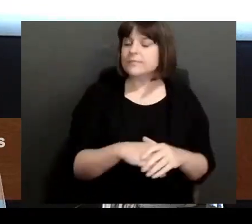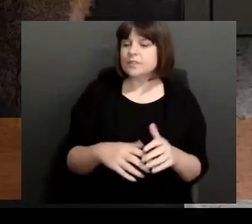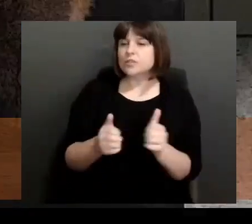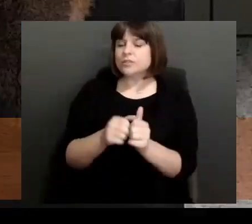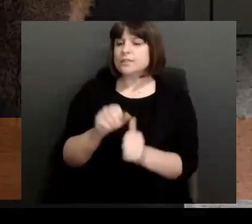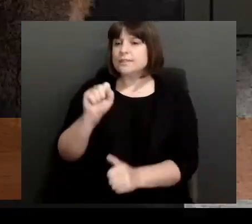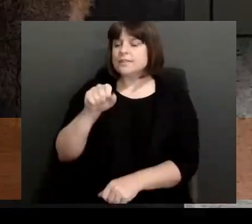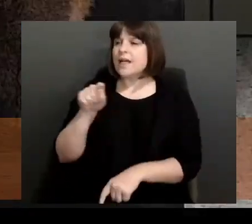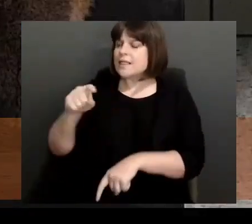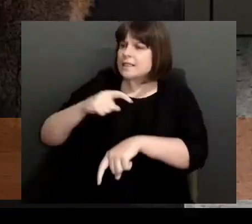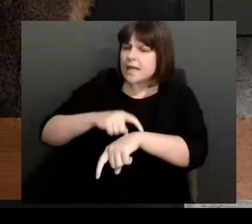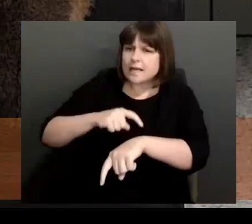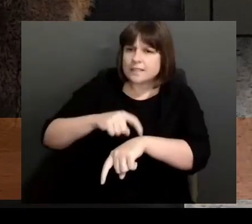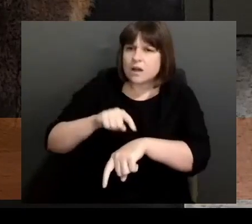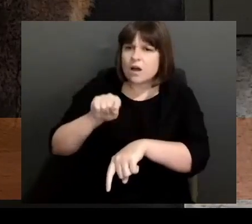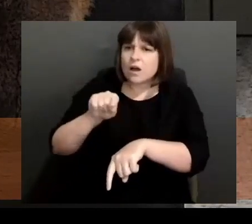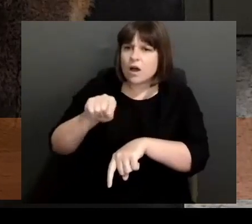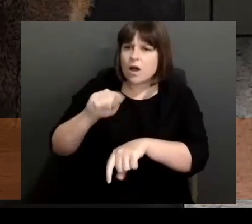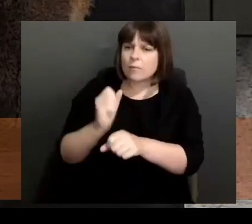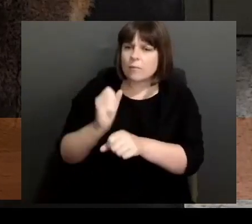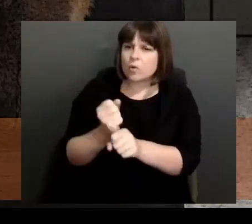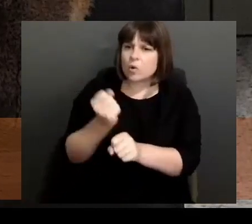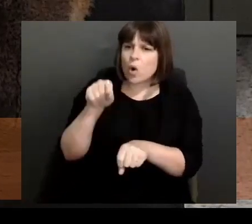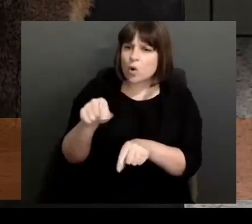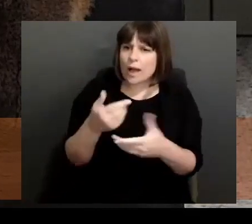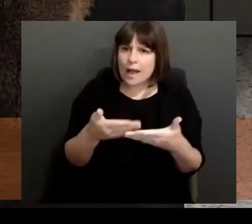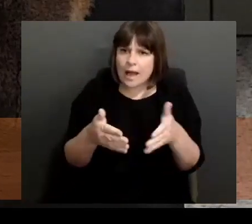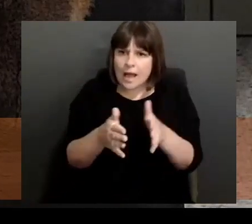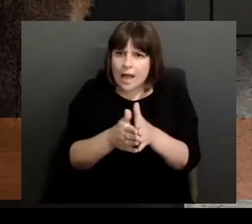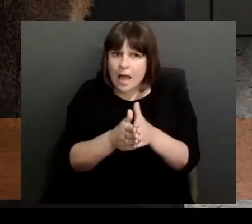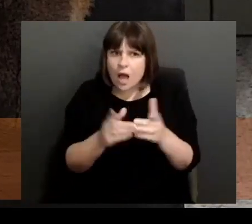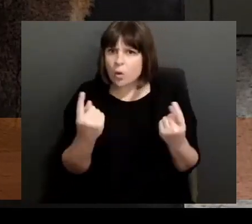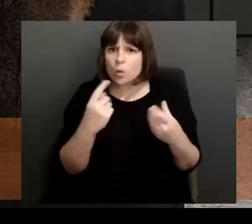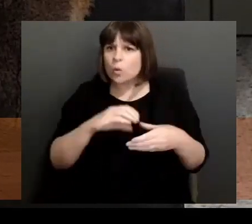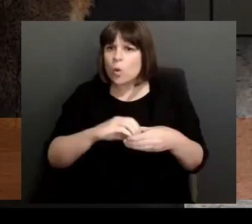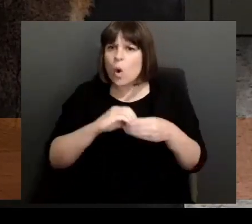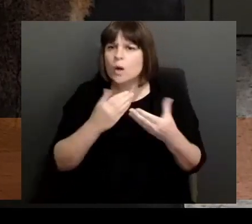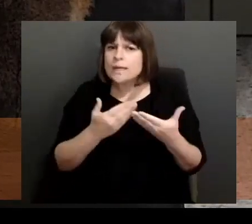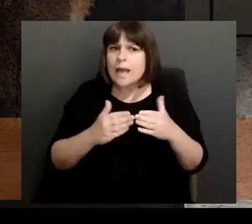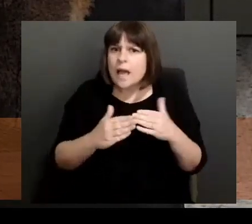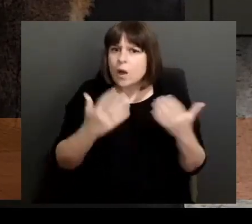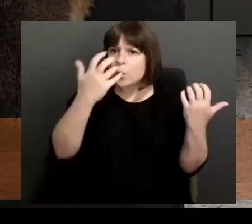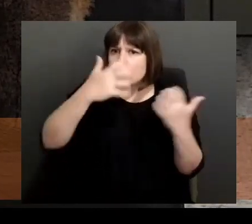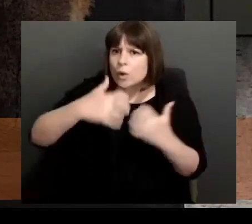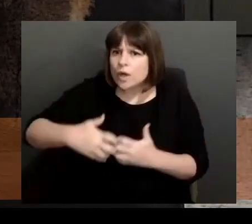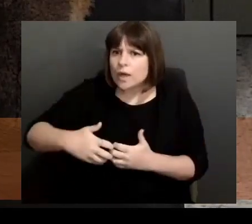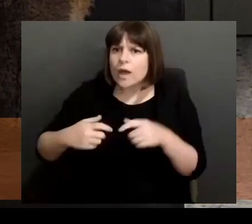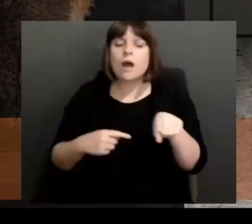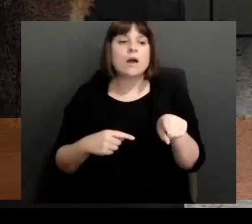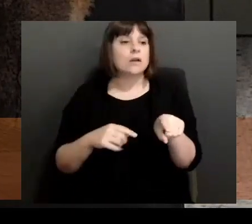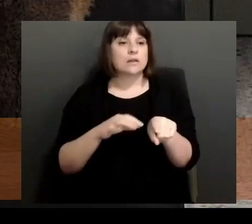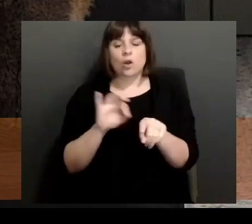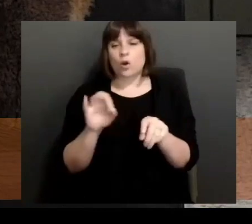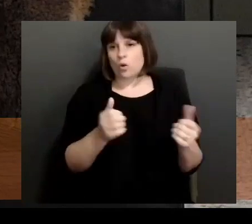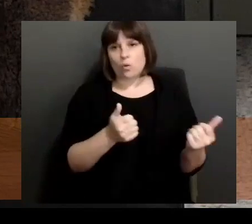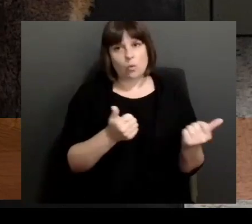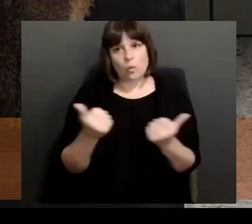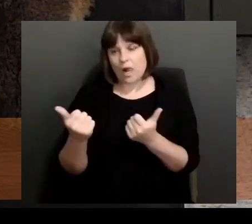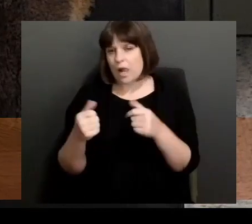was gold managed in terms of the ownership? Well, certainly not very well. I mean, it was a